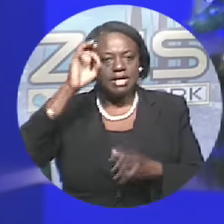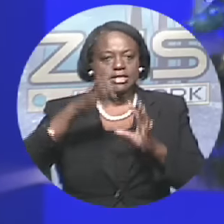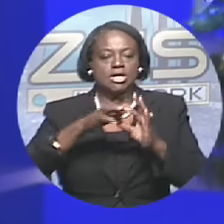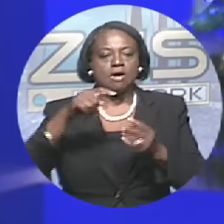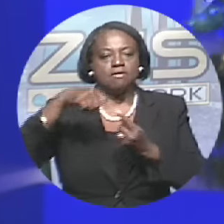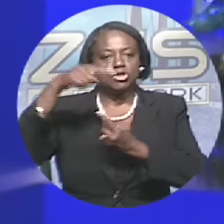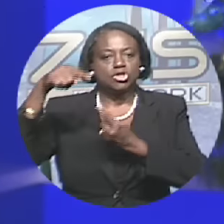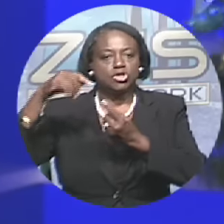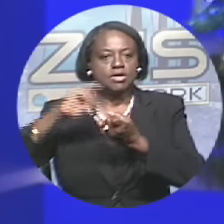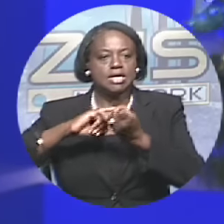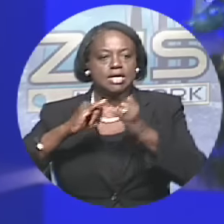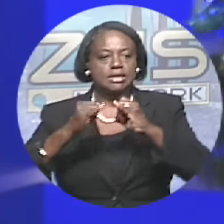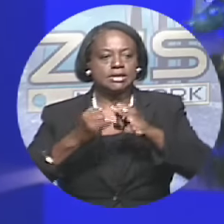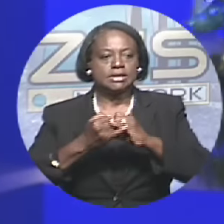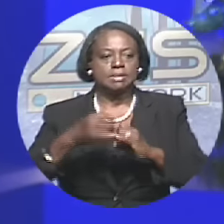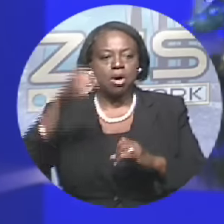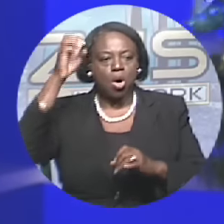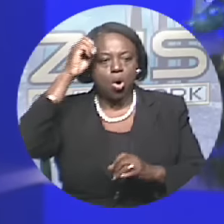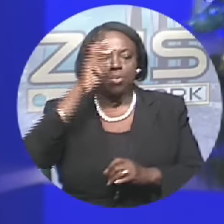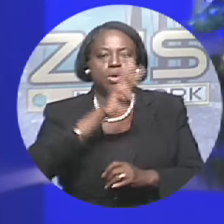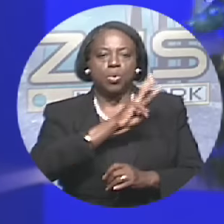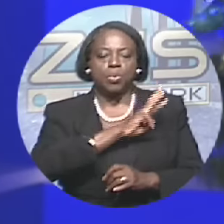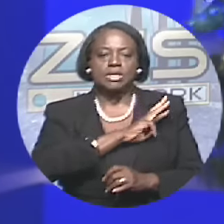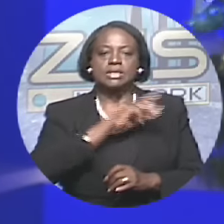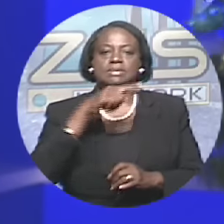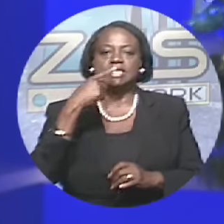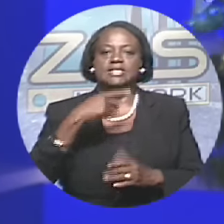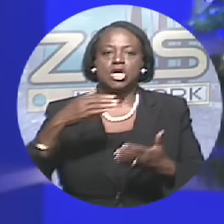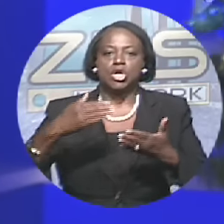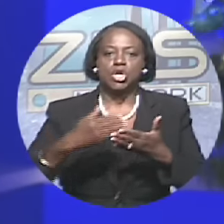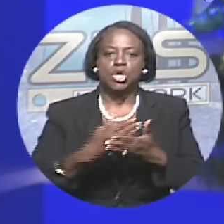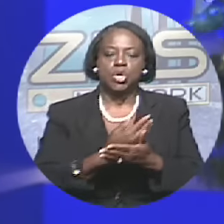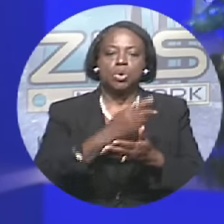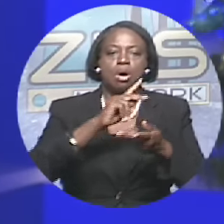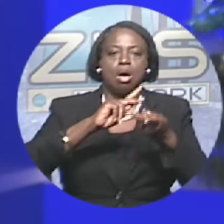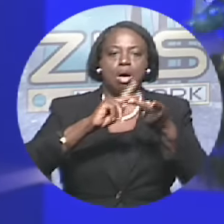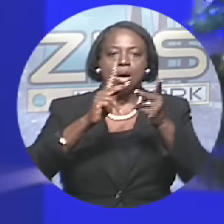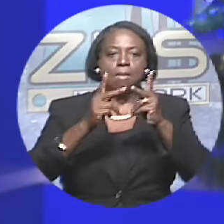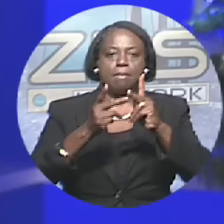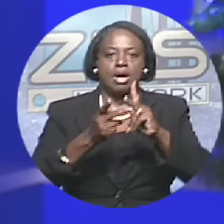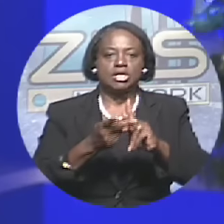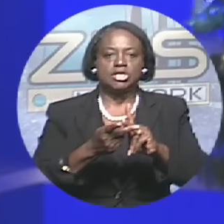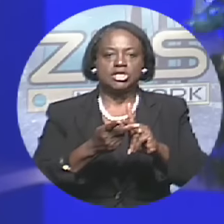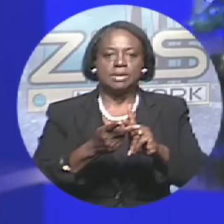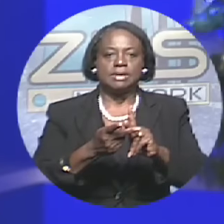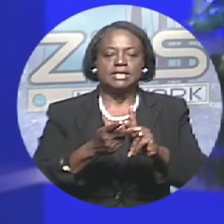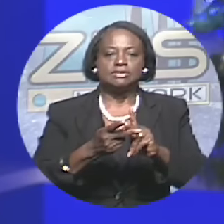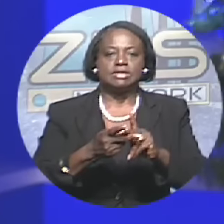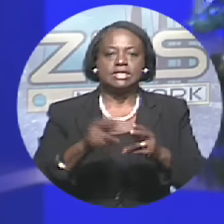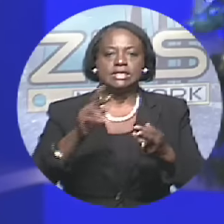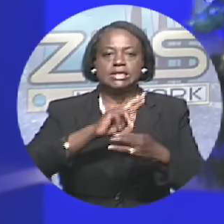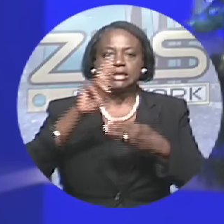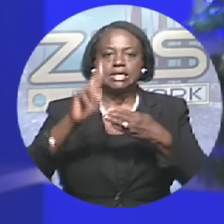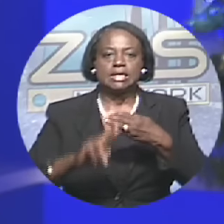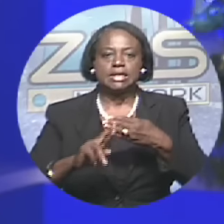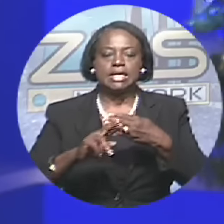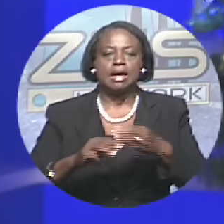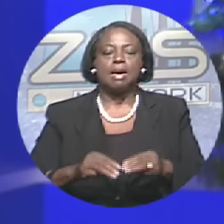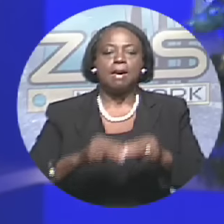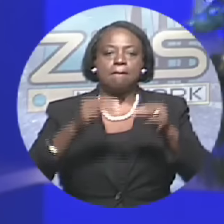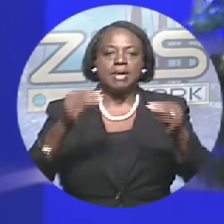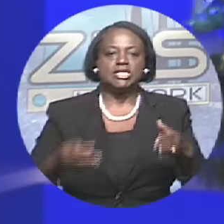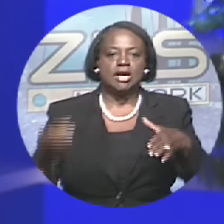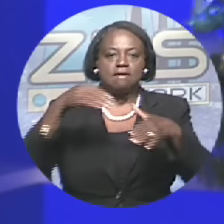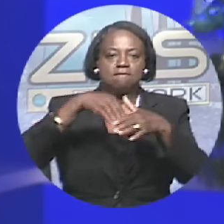Tourism Obi Wilchcombe said the new partnerships forged through sporting activities has resulted in major investments in the country. Wilchcombe noted that